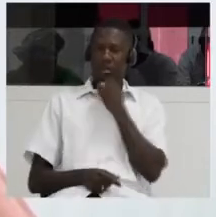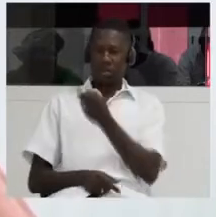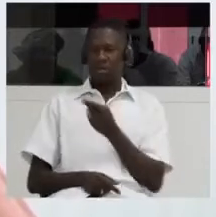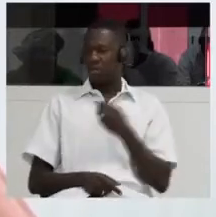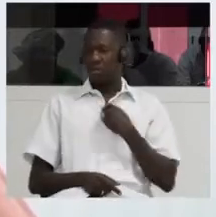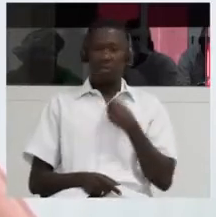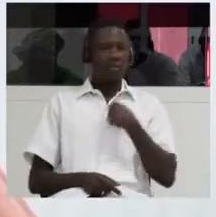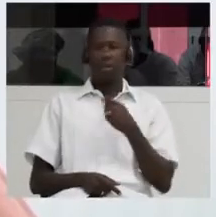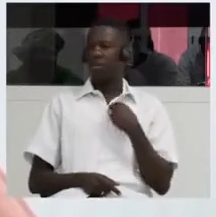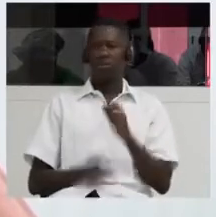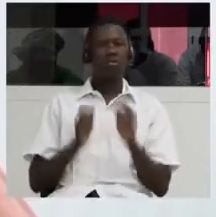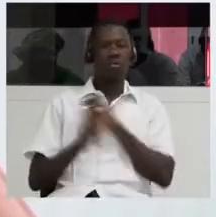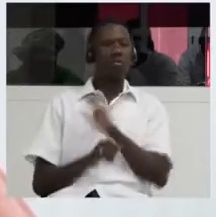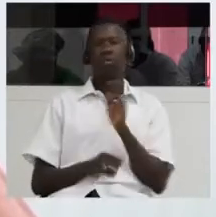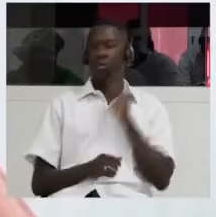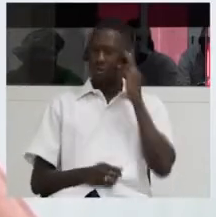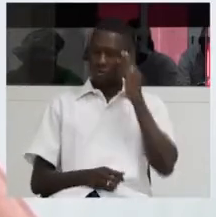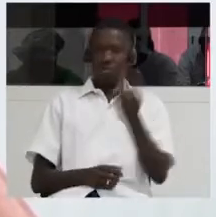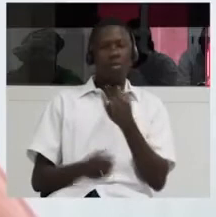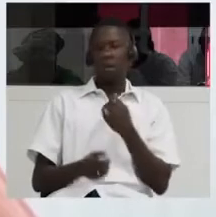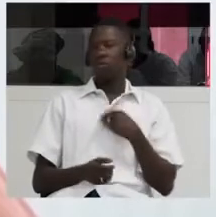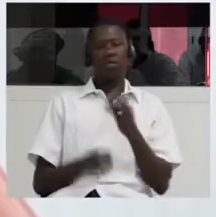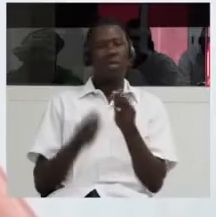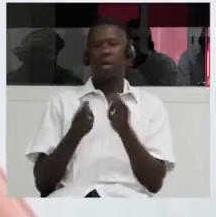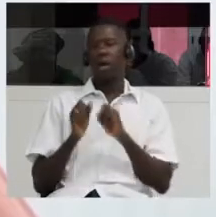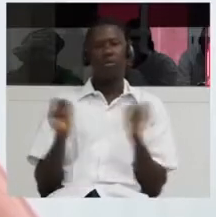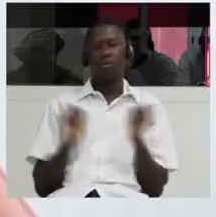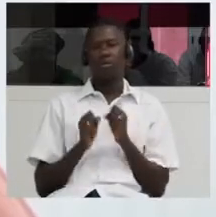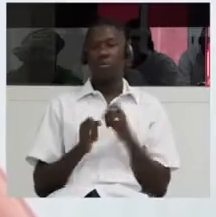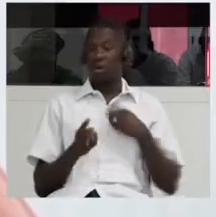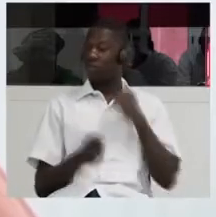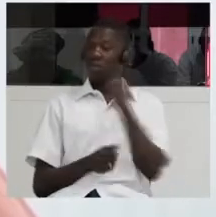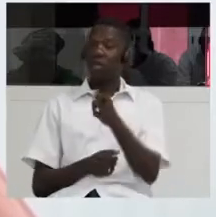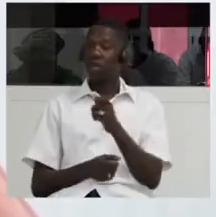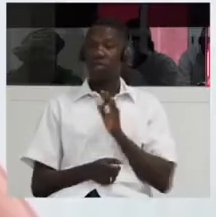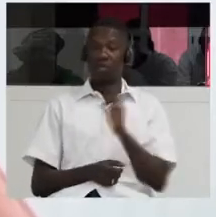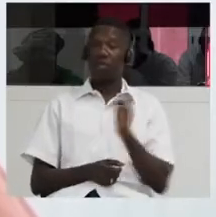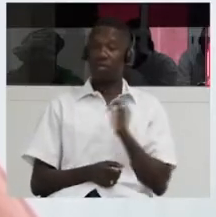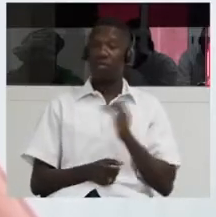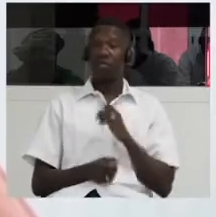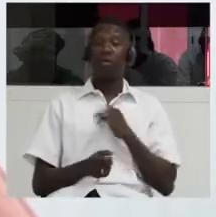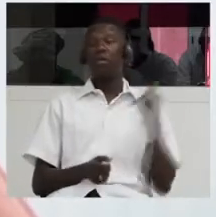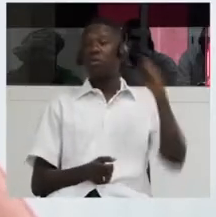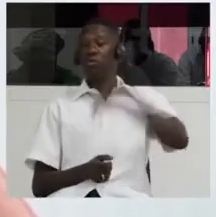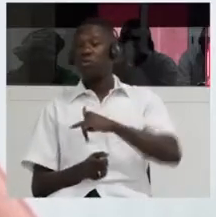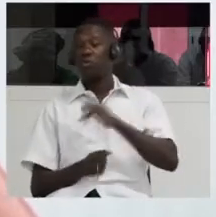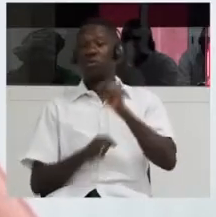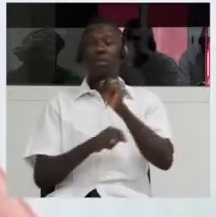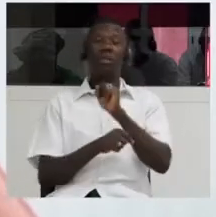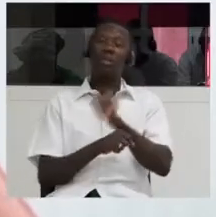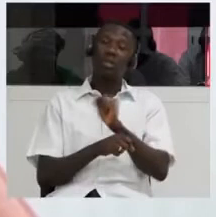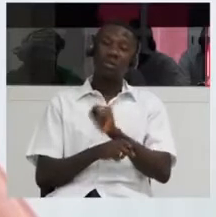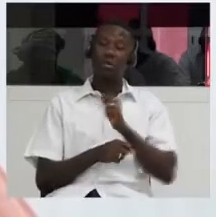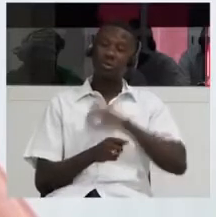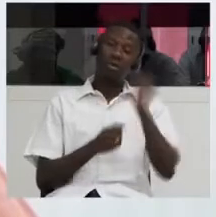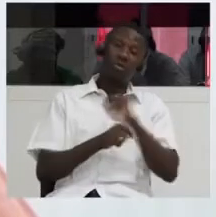I cannot come back because I was penniless at that time. I have to pay double fares from Yundum to Sarakuna, Sarakuna to Bakau, so I can't